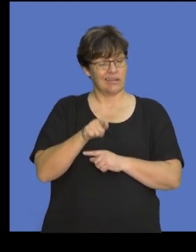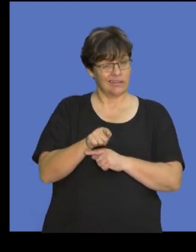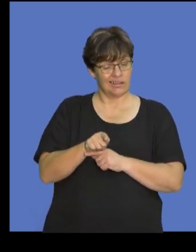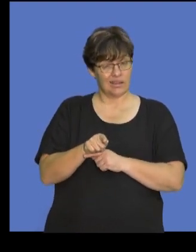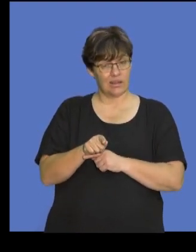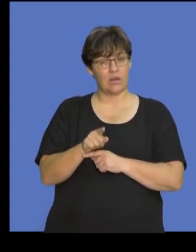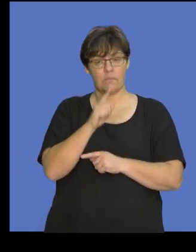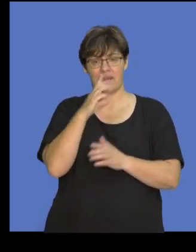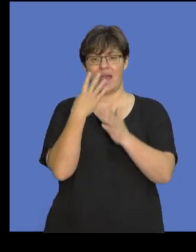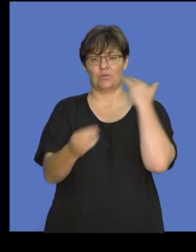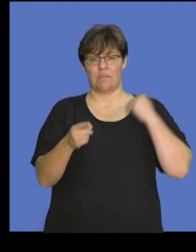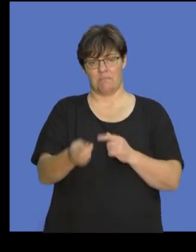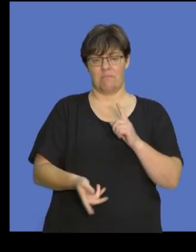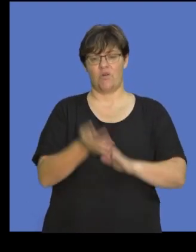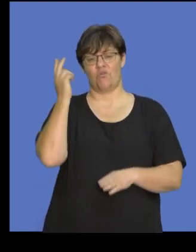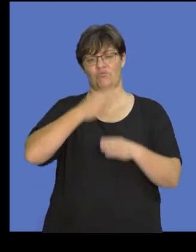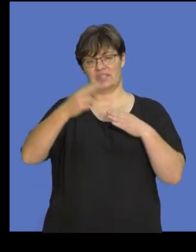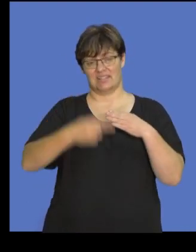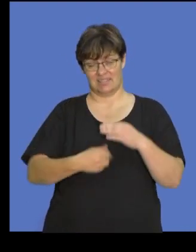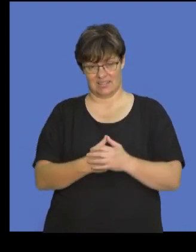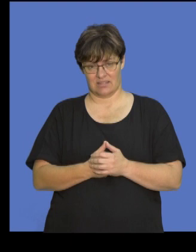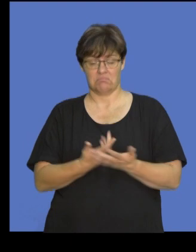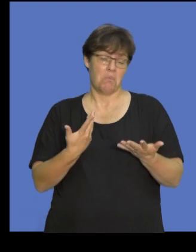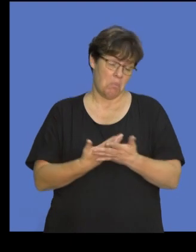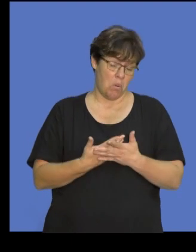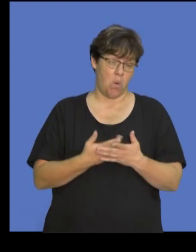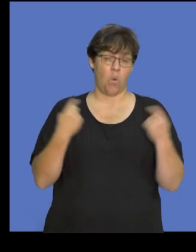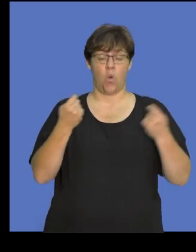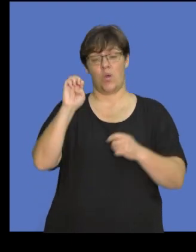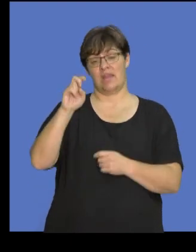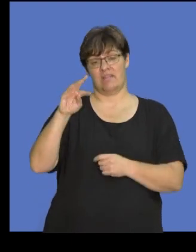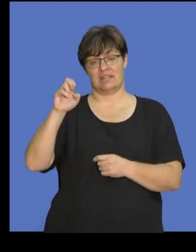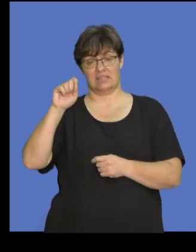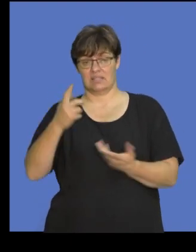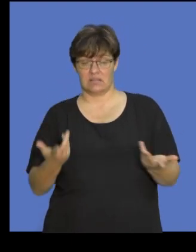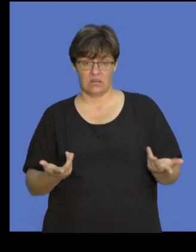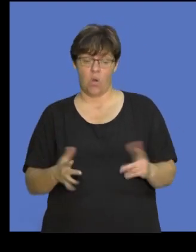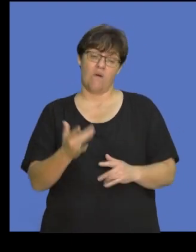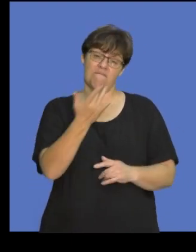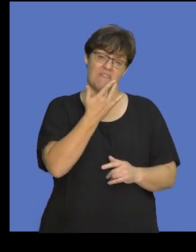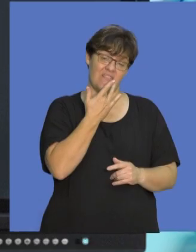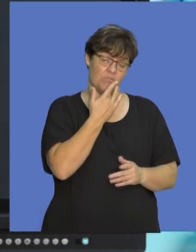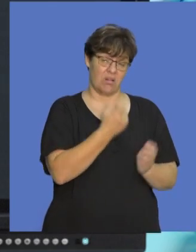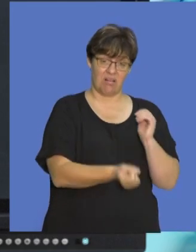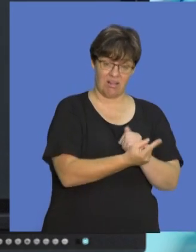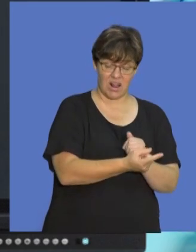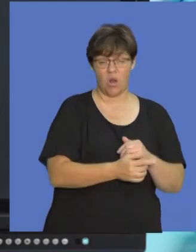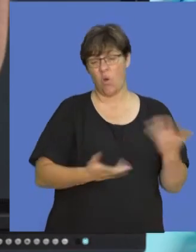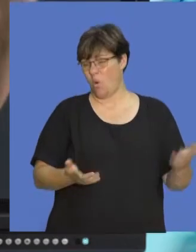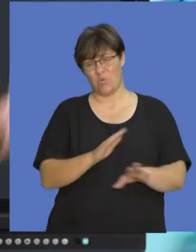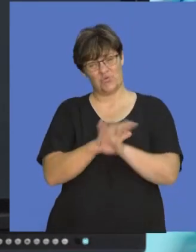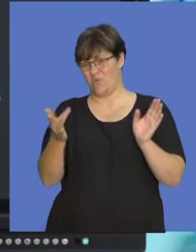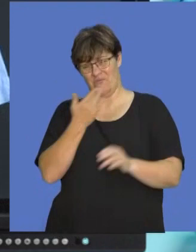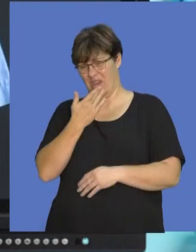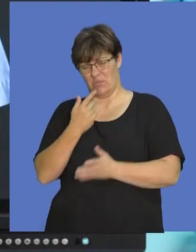thing is called an outcome. It can also be called an event. It could be a favorable event, or it could be